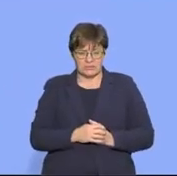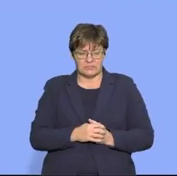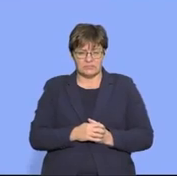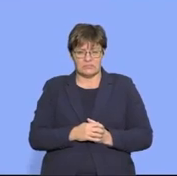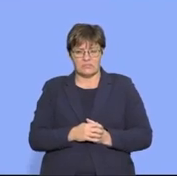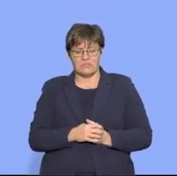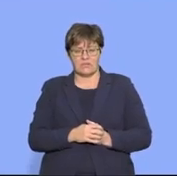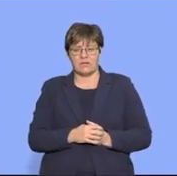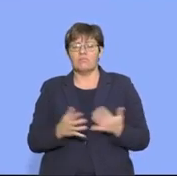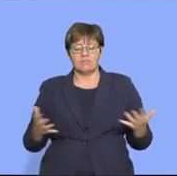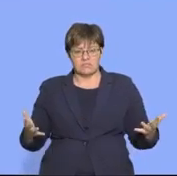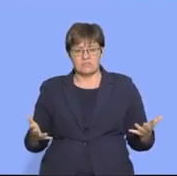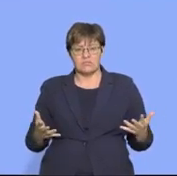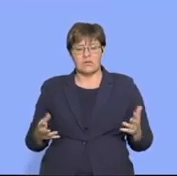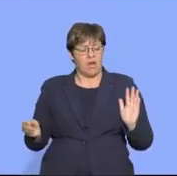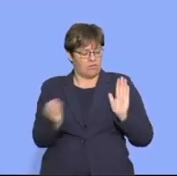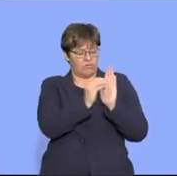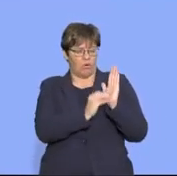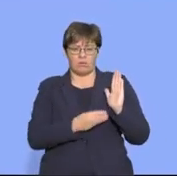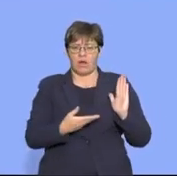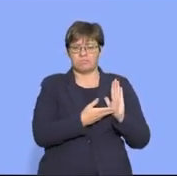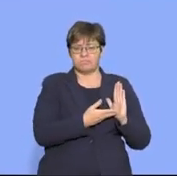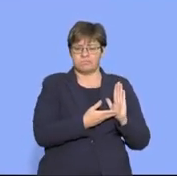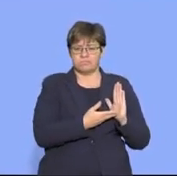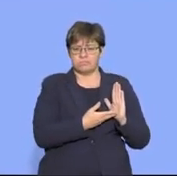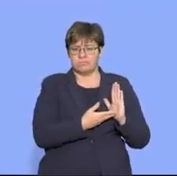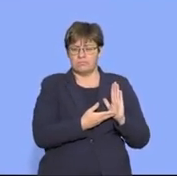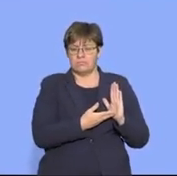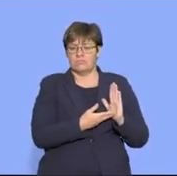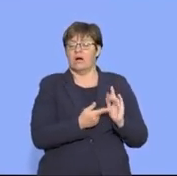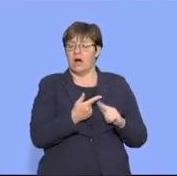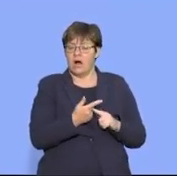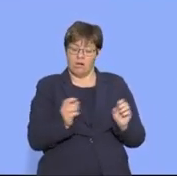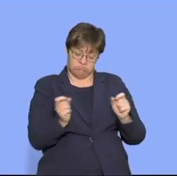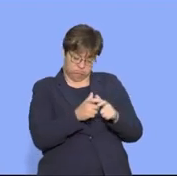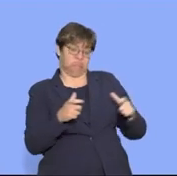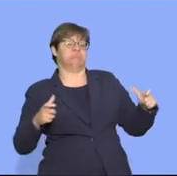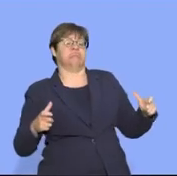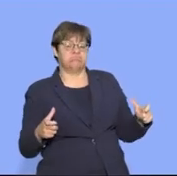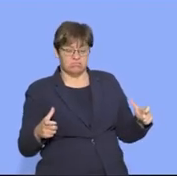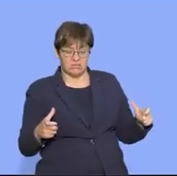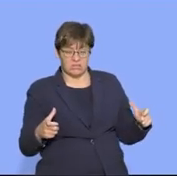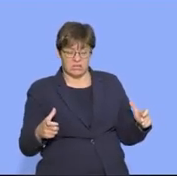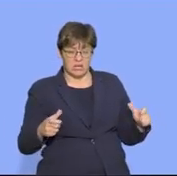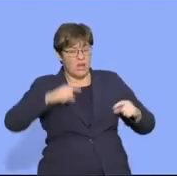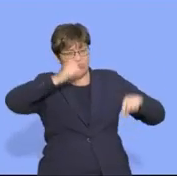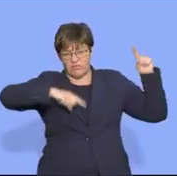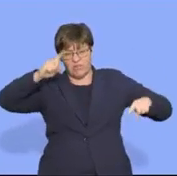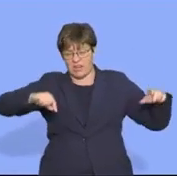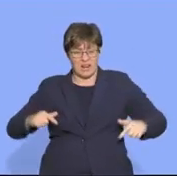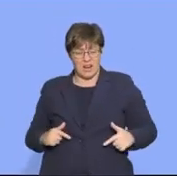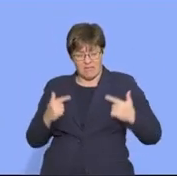animals, which suddenly appeared in the fossil record. And this rapid